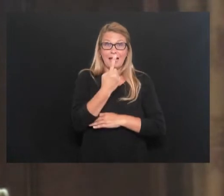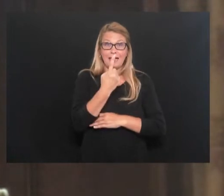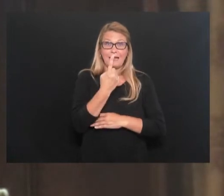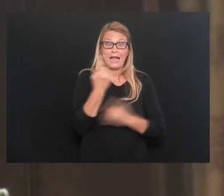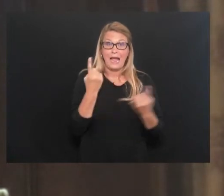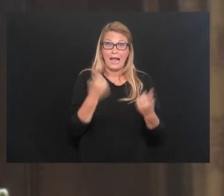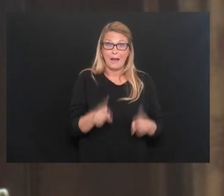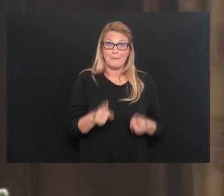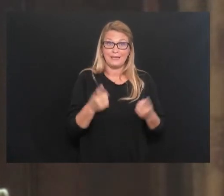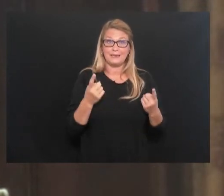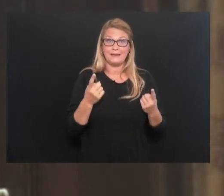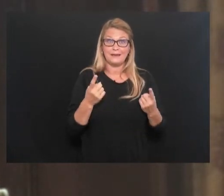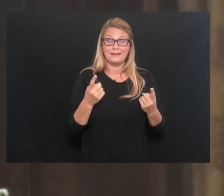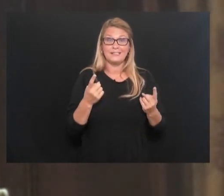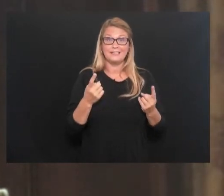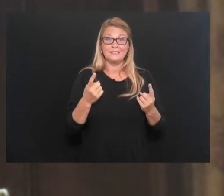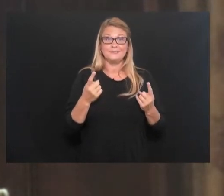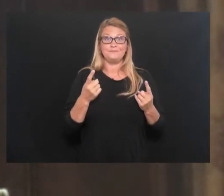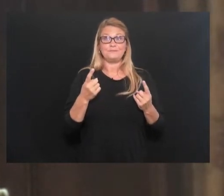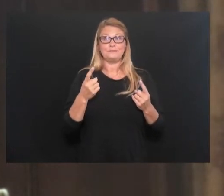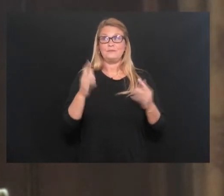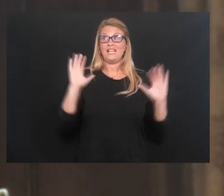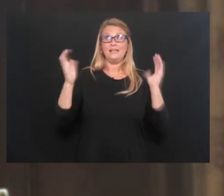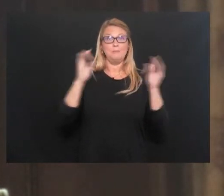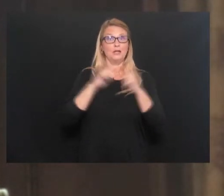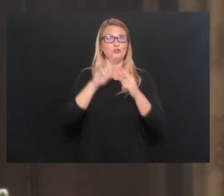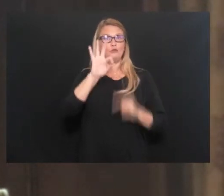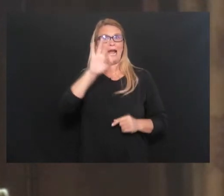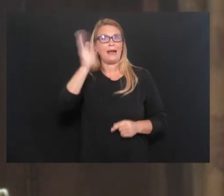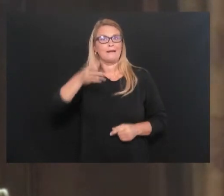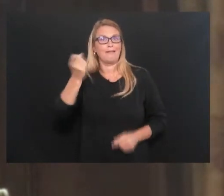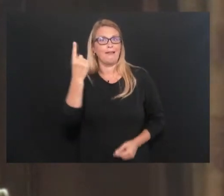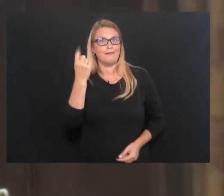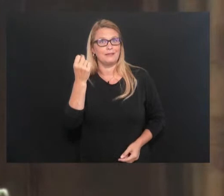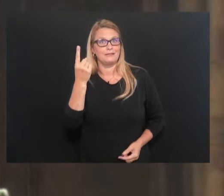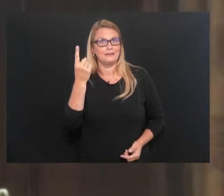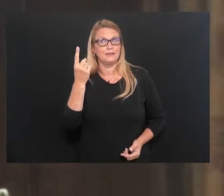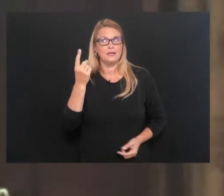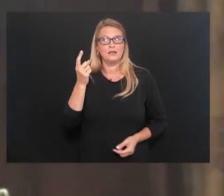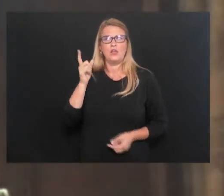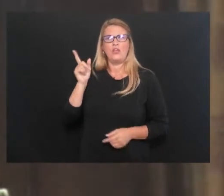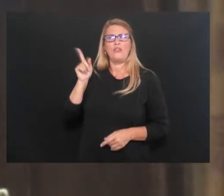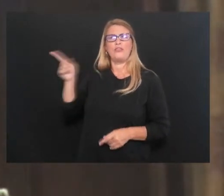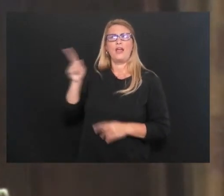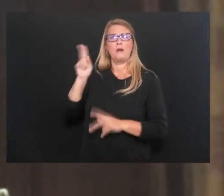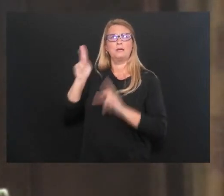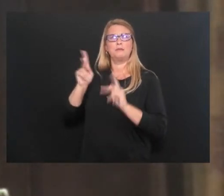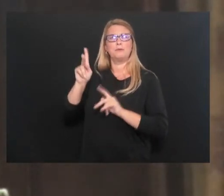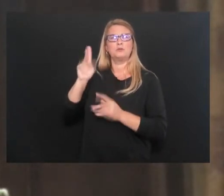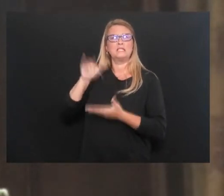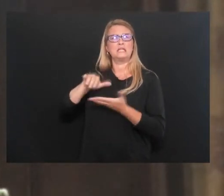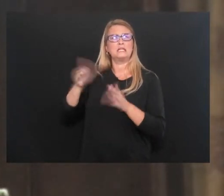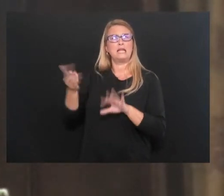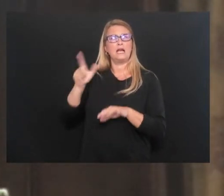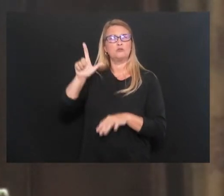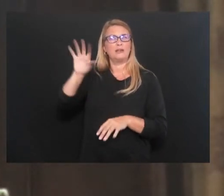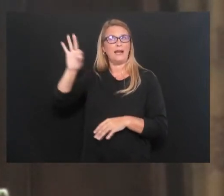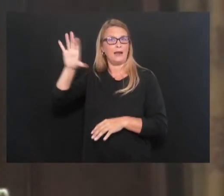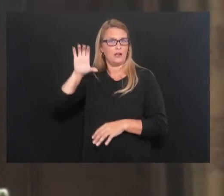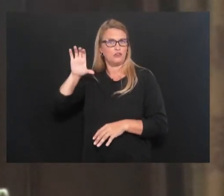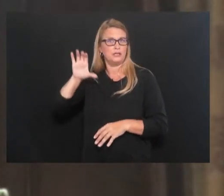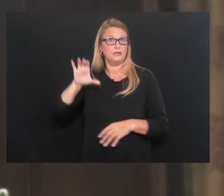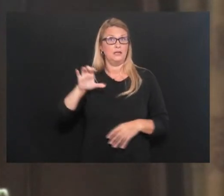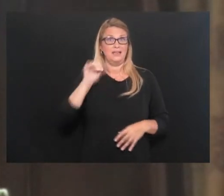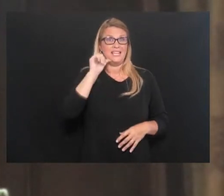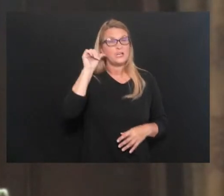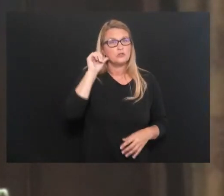the equivalent of 9/11. 9/11 was about 2,900 people. That was 2,200 people. So